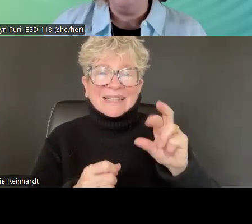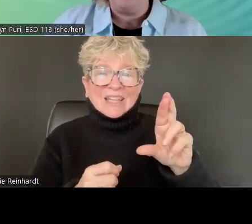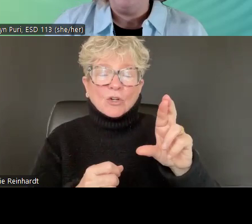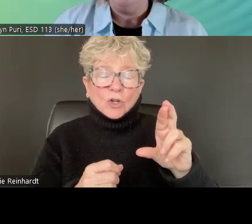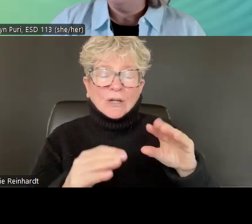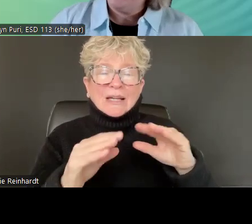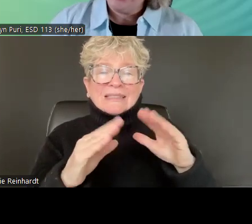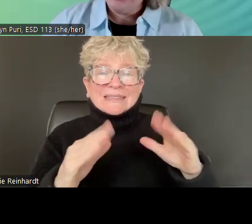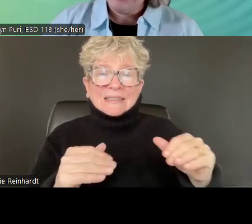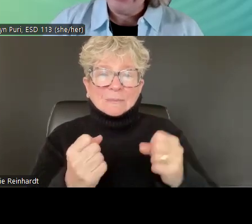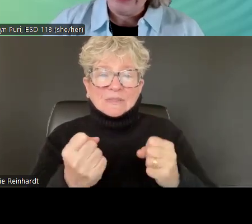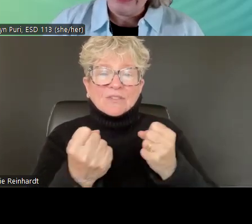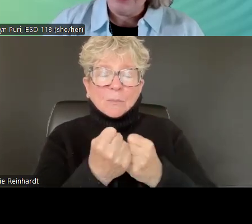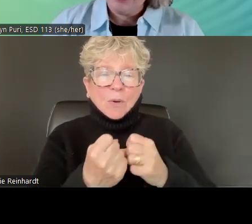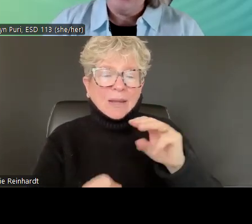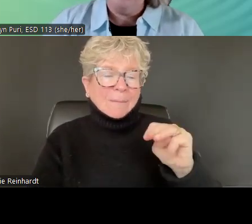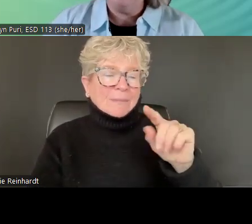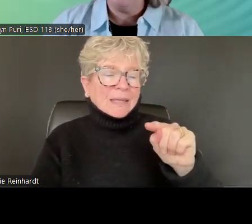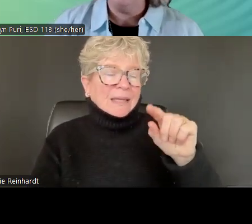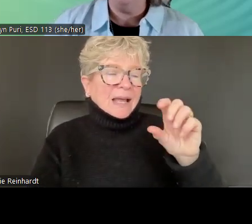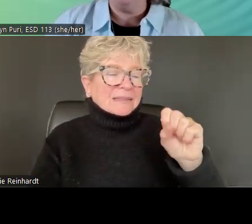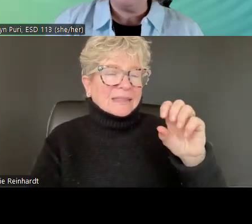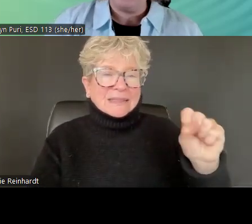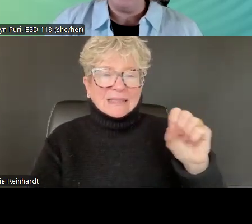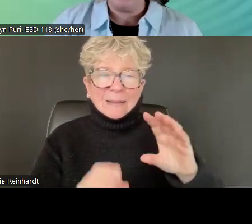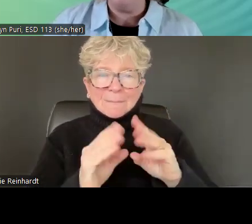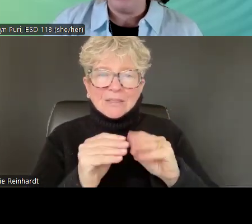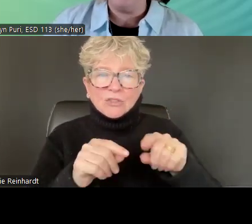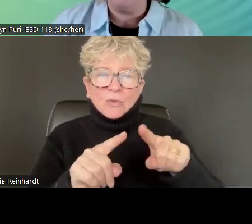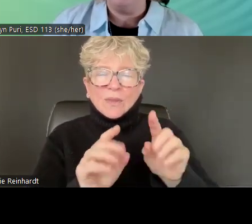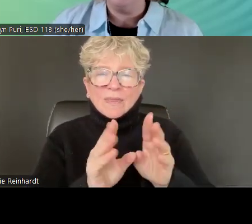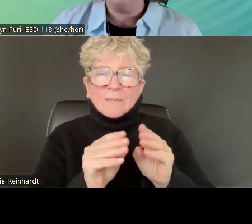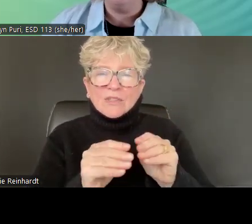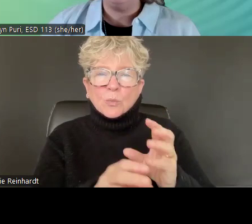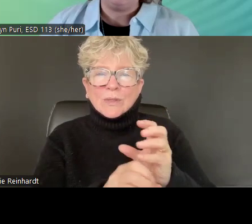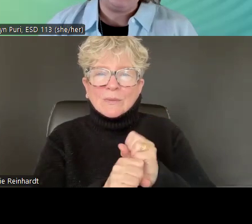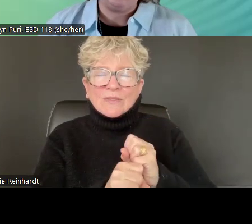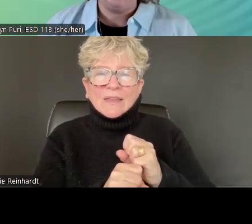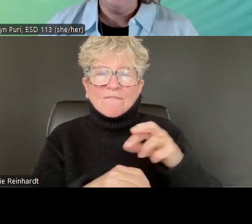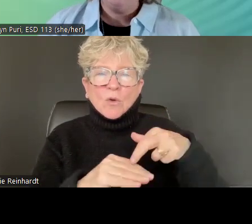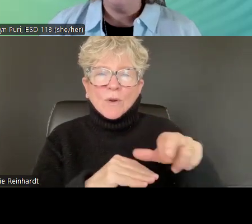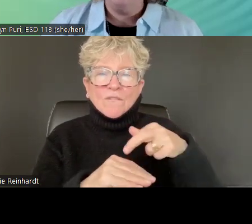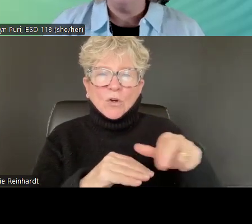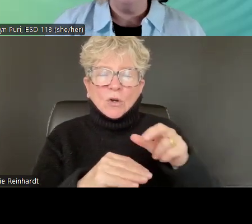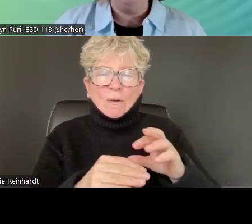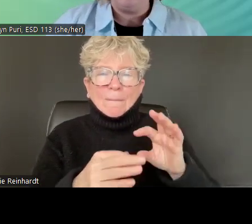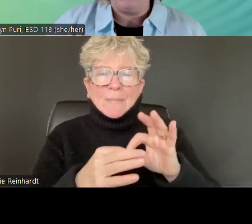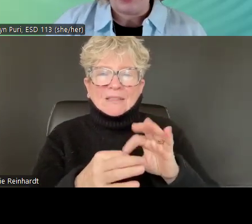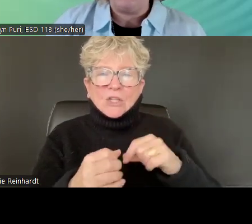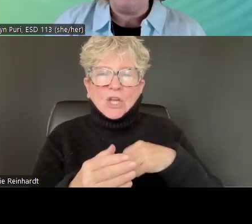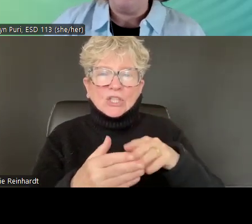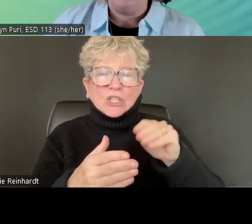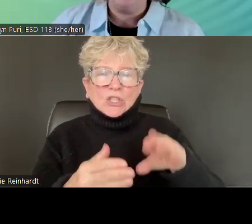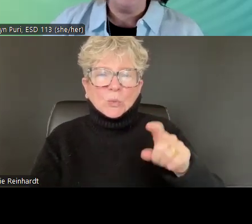support. And during these meetings, we receive referrals based on student need. So this could